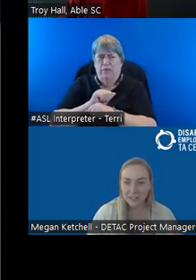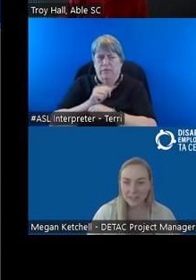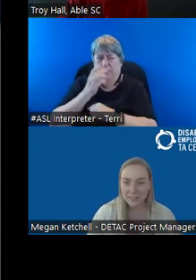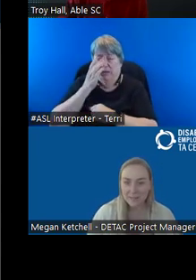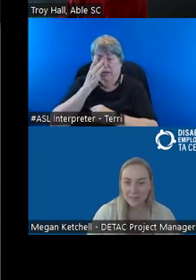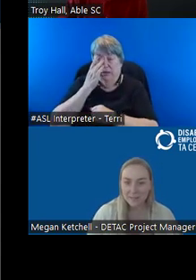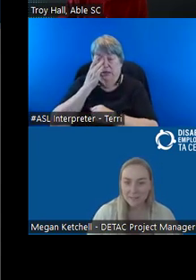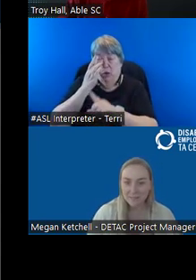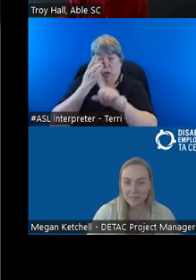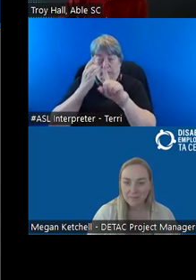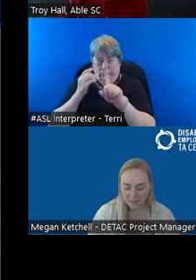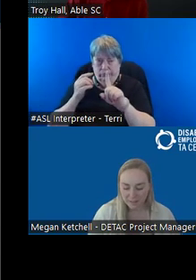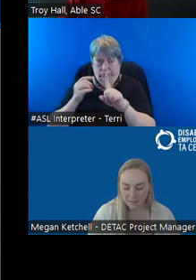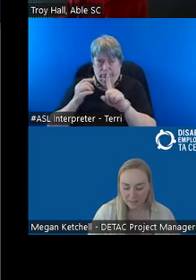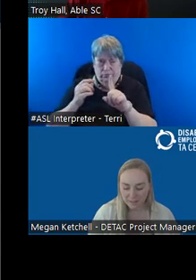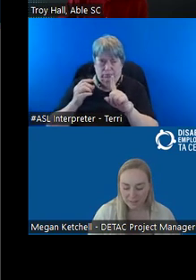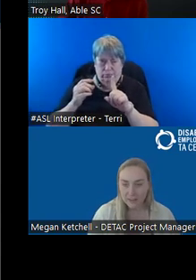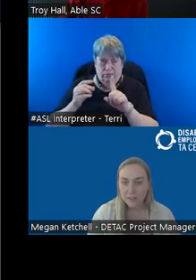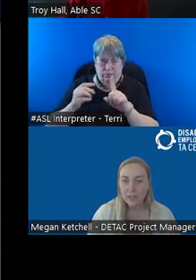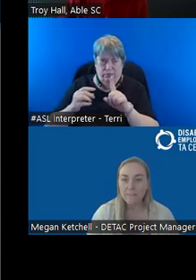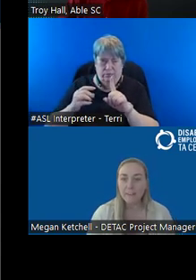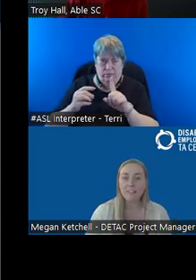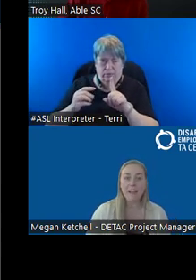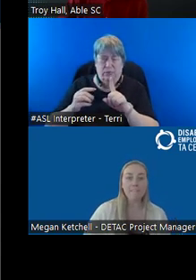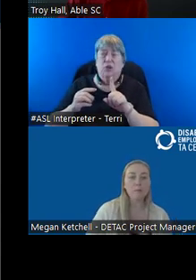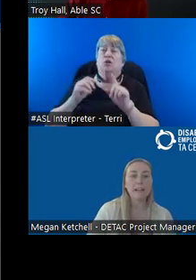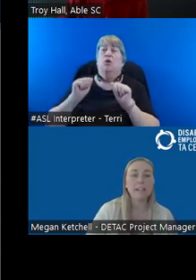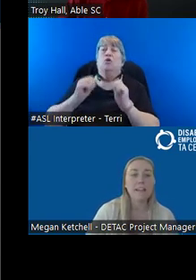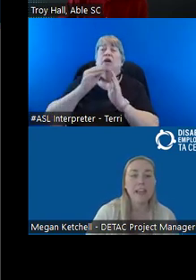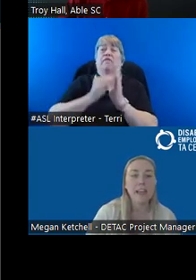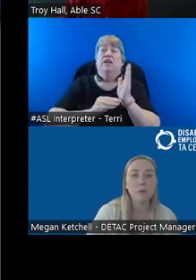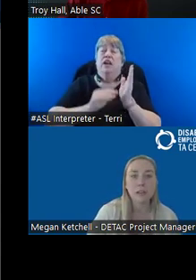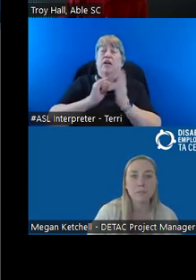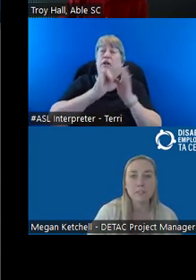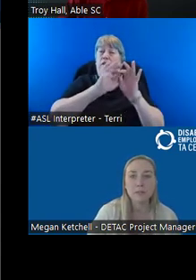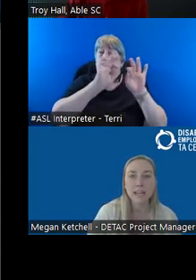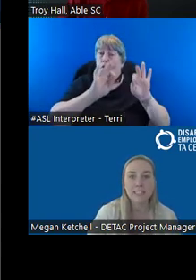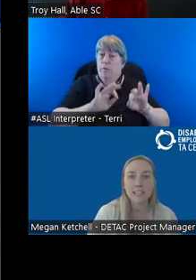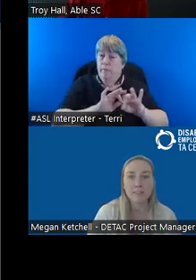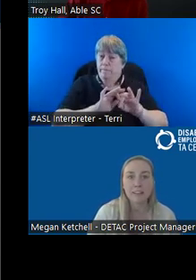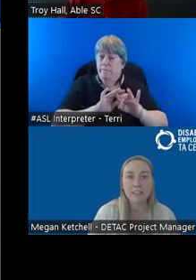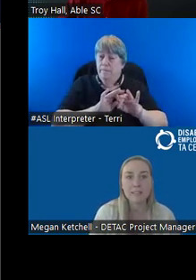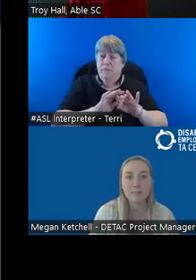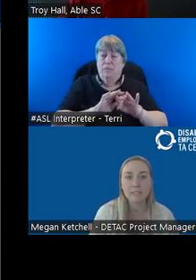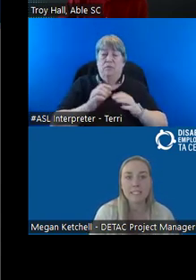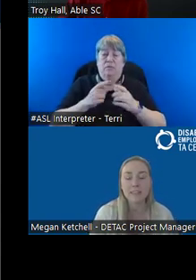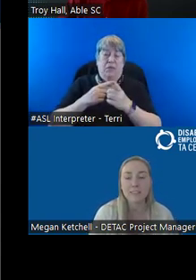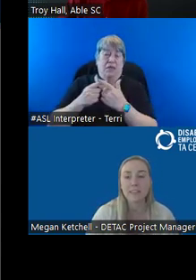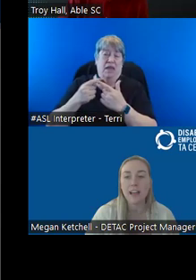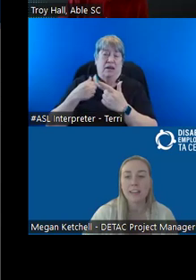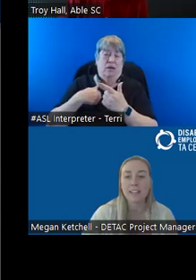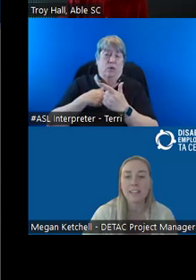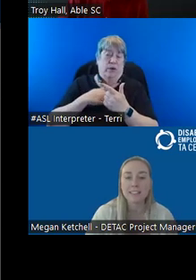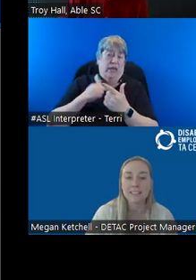Okay, here we go. So you can fill out that form there, and then we'll just use that to kind of fill in some